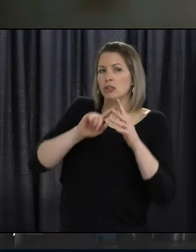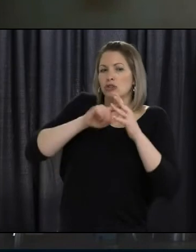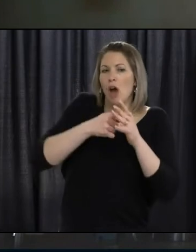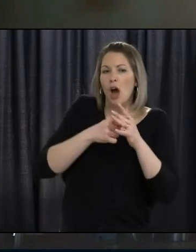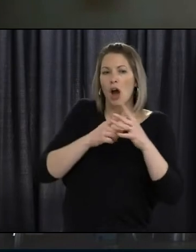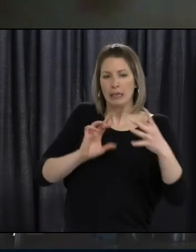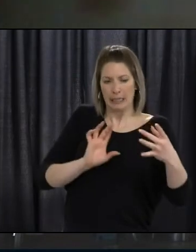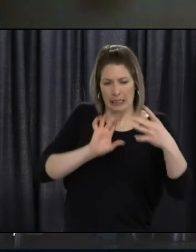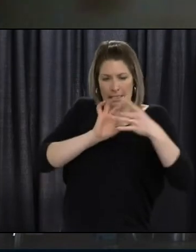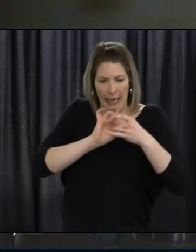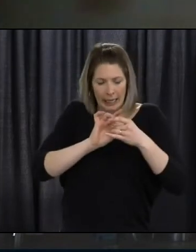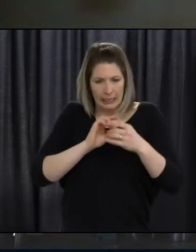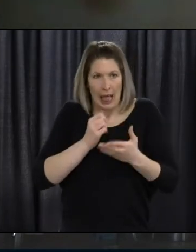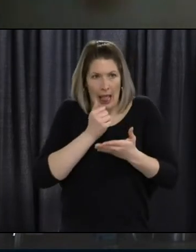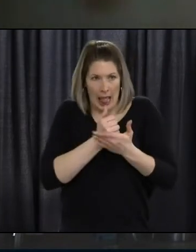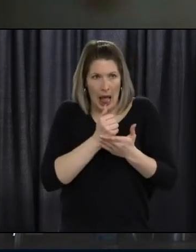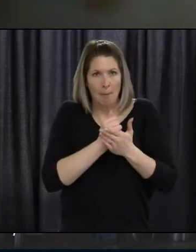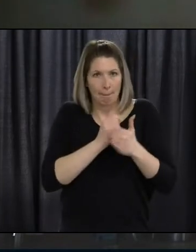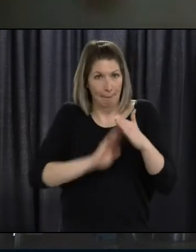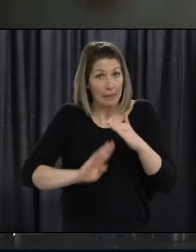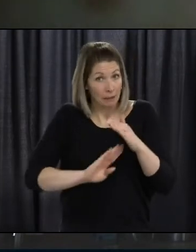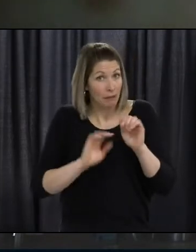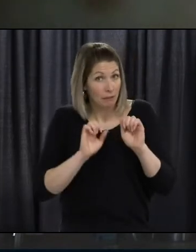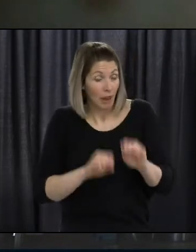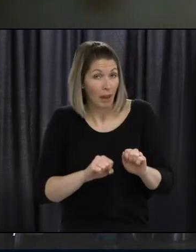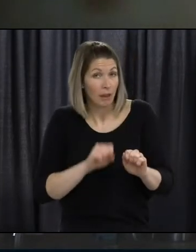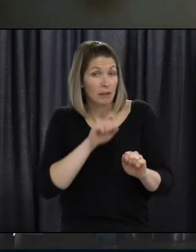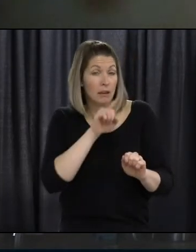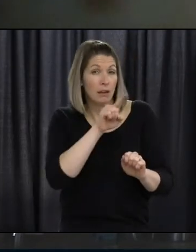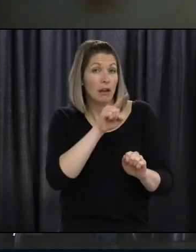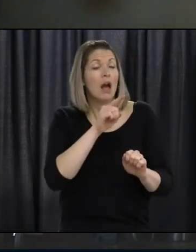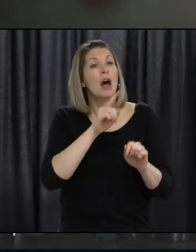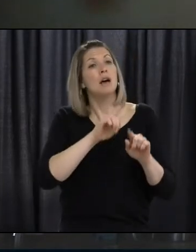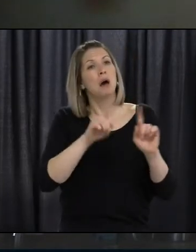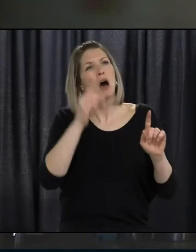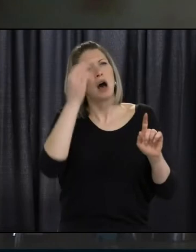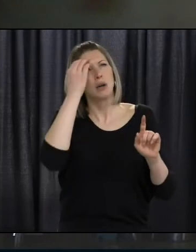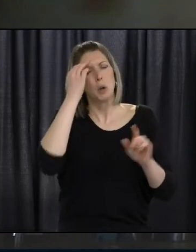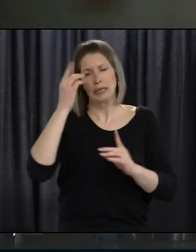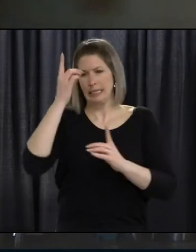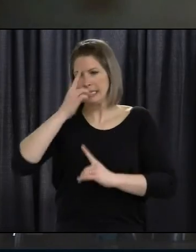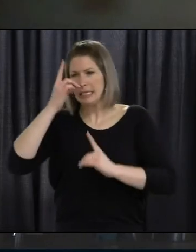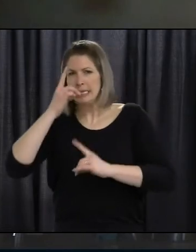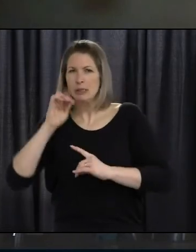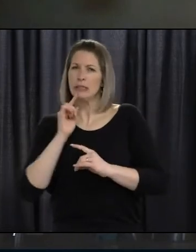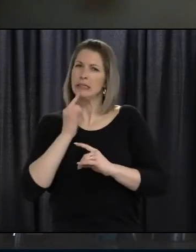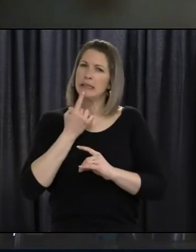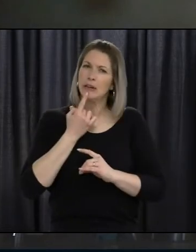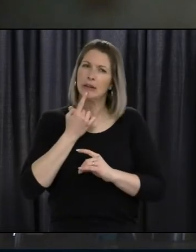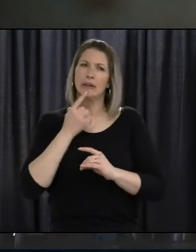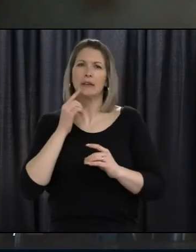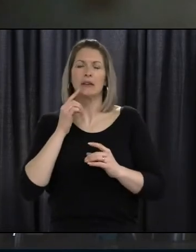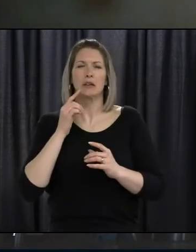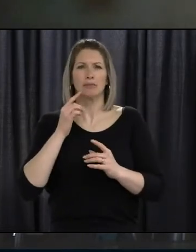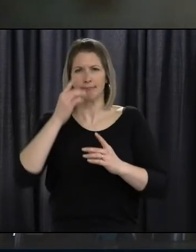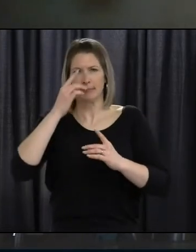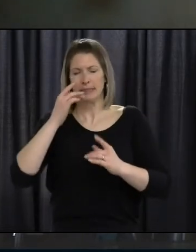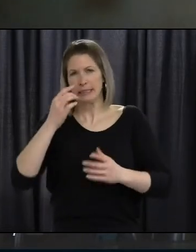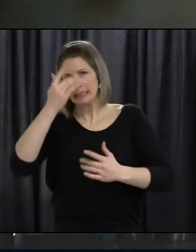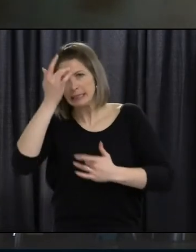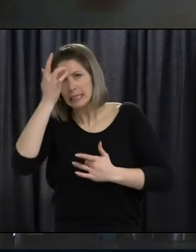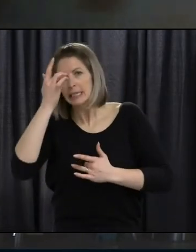of critical mass in terms of population and illness and disease burden, those patients have usually,